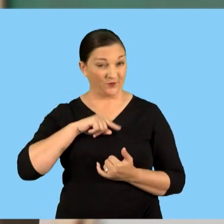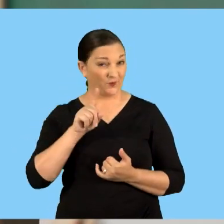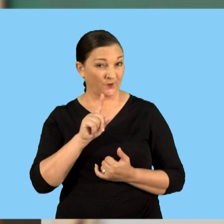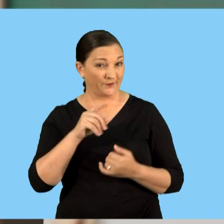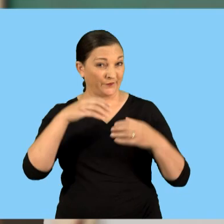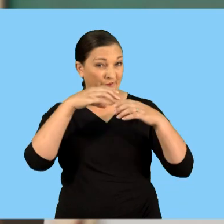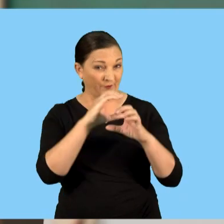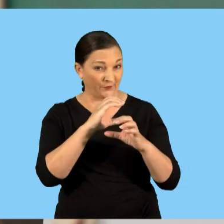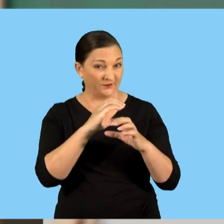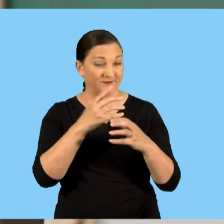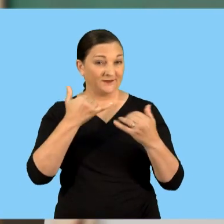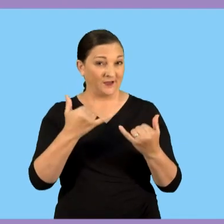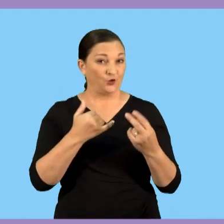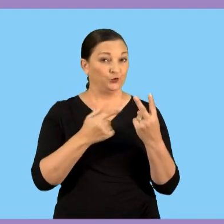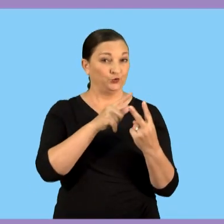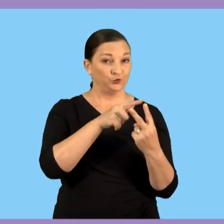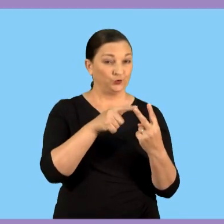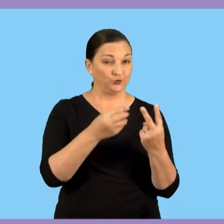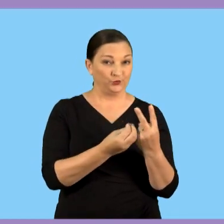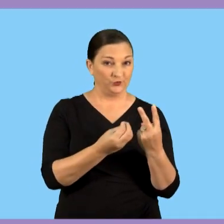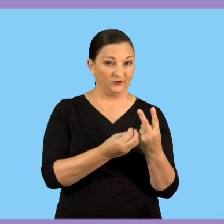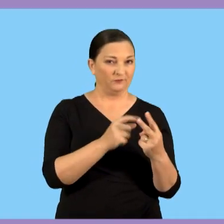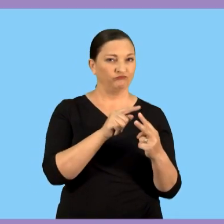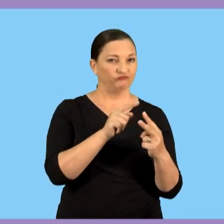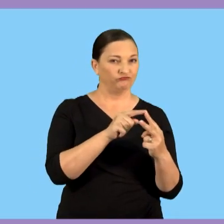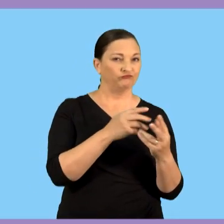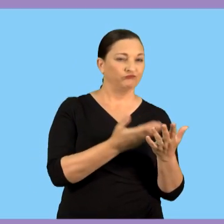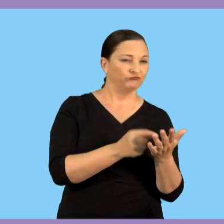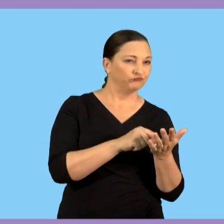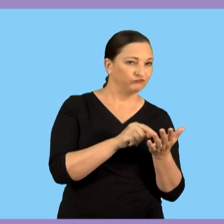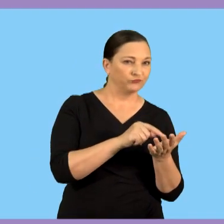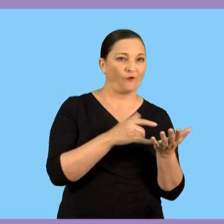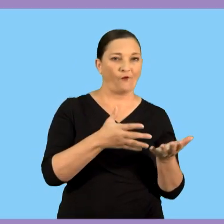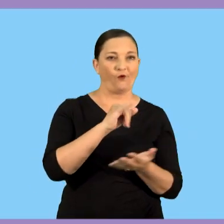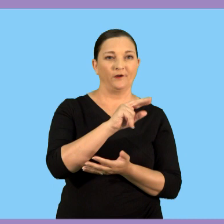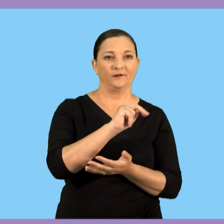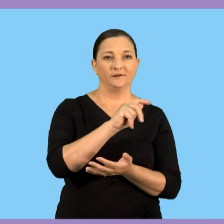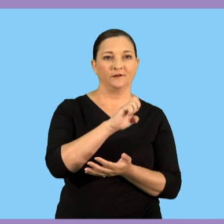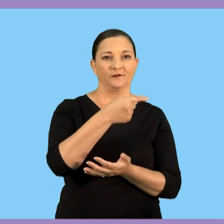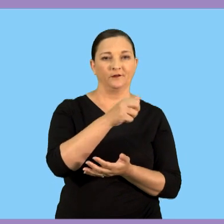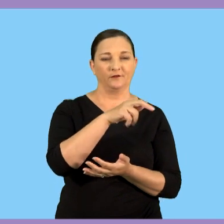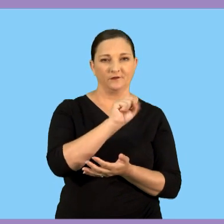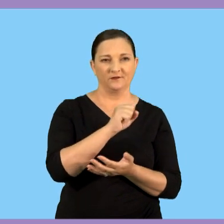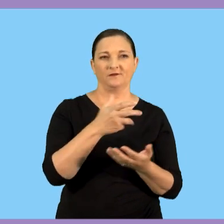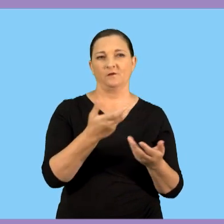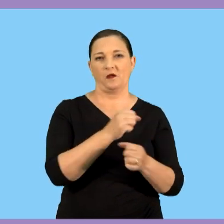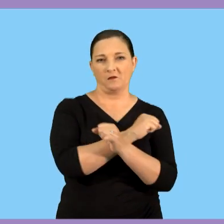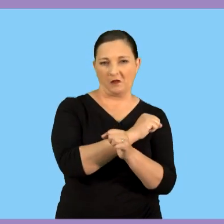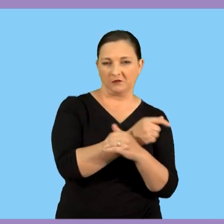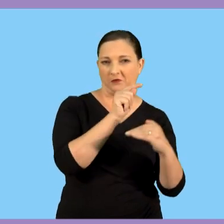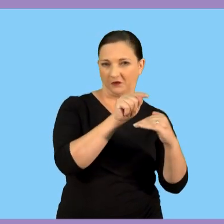focusing on two aspects. We were looking at the calculations with integers, where we looked at multiplication and division with